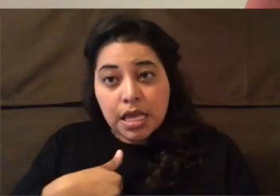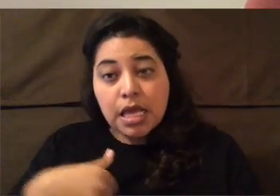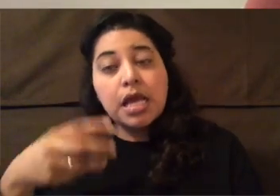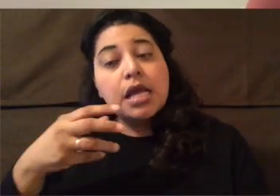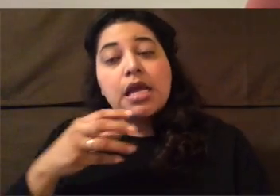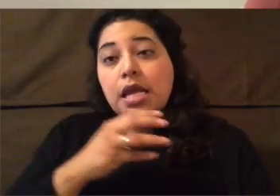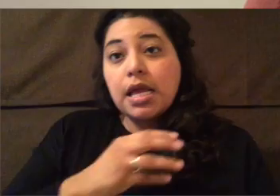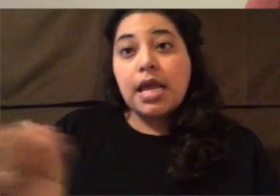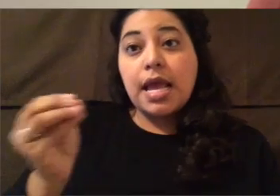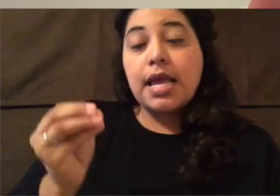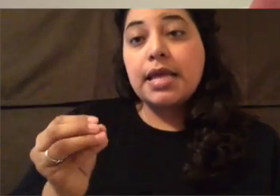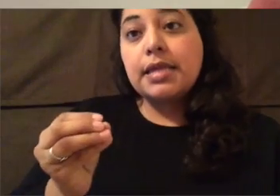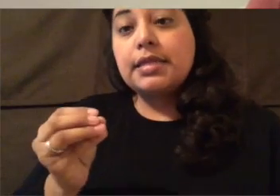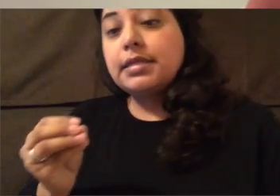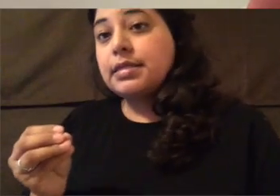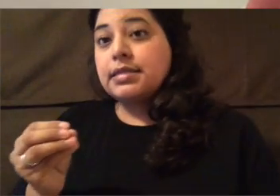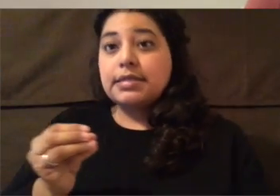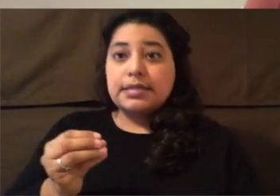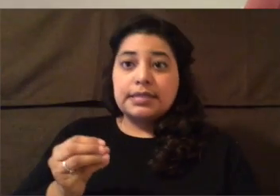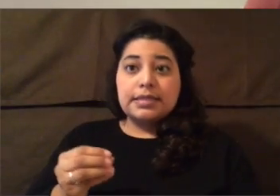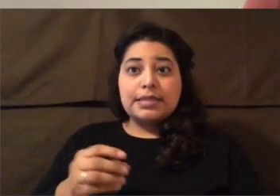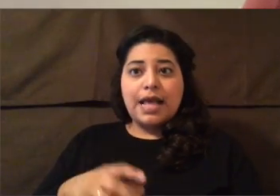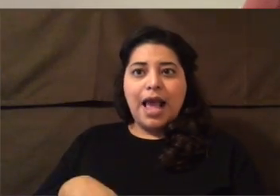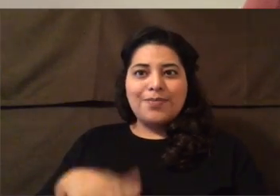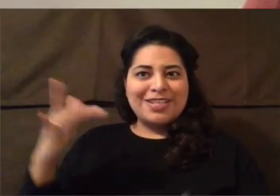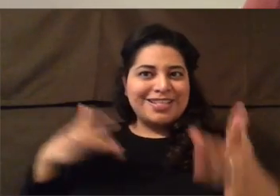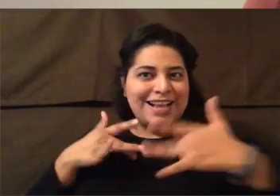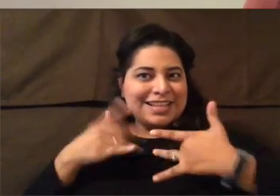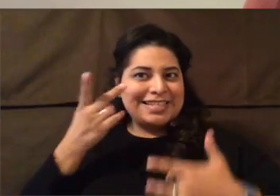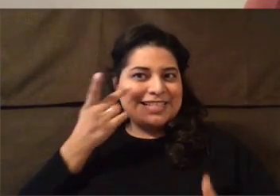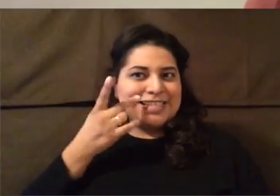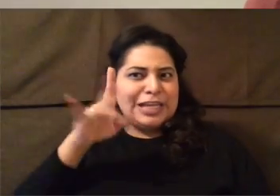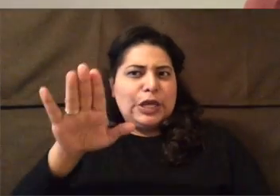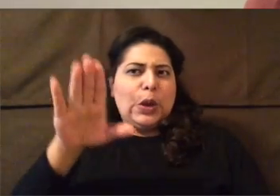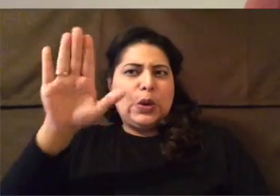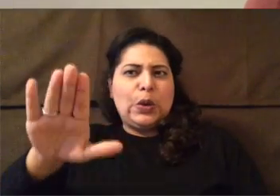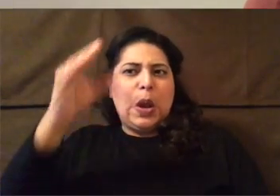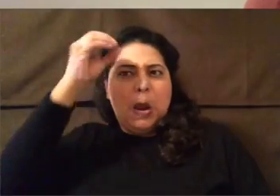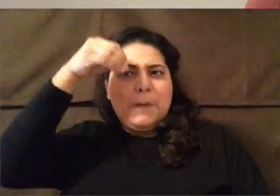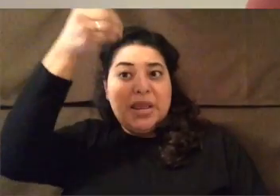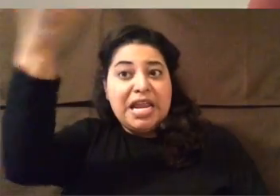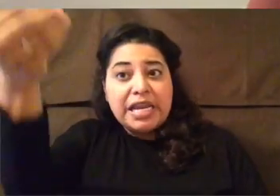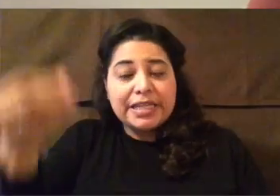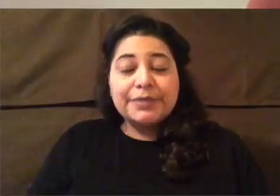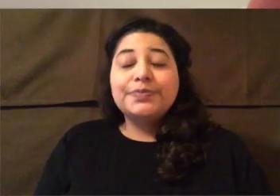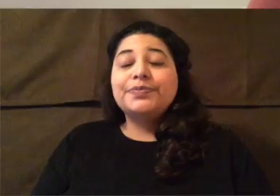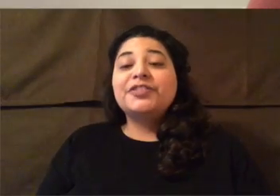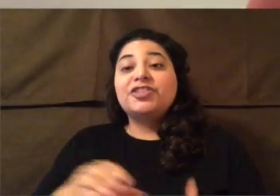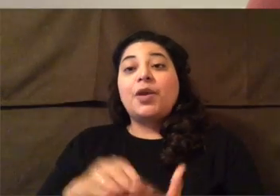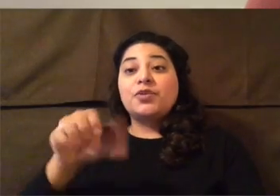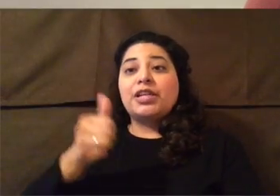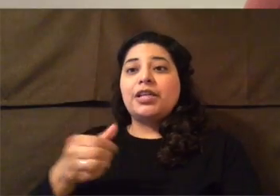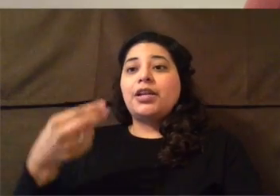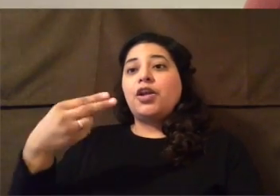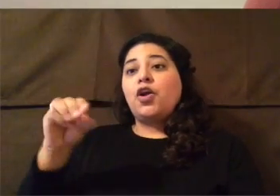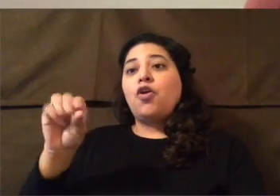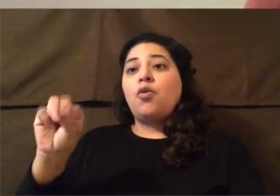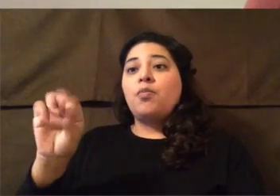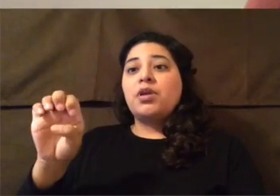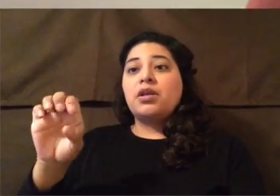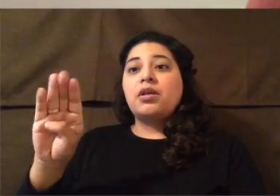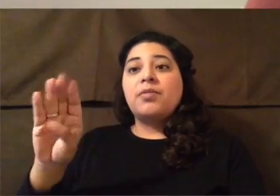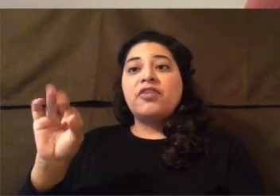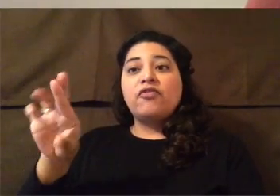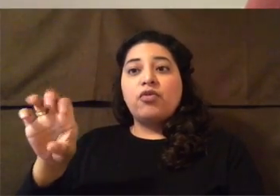book with me, and I look forward to seeing what you have to say about it. So, chapter